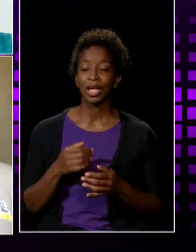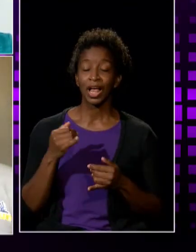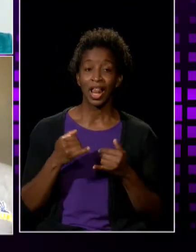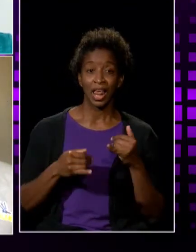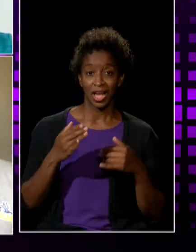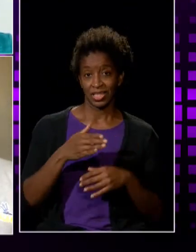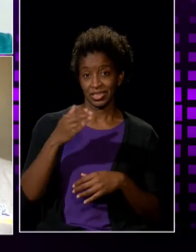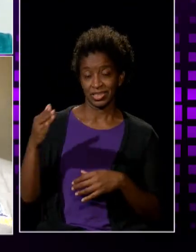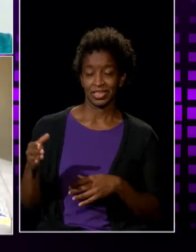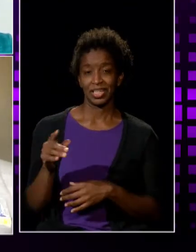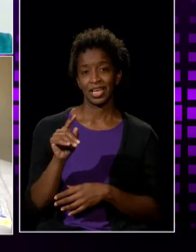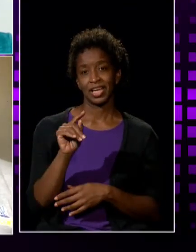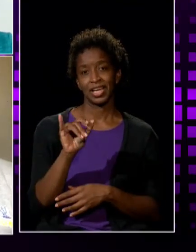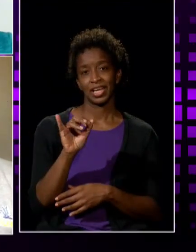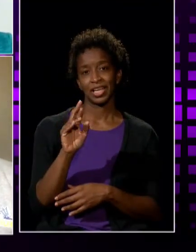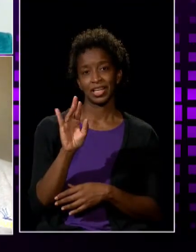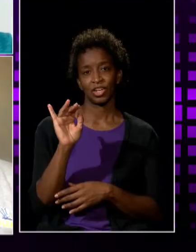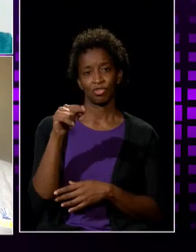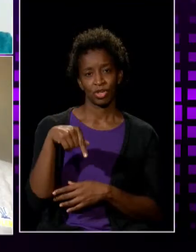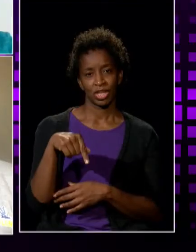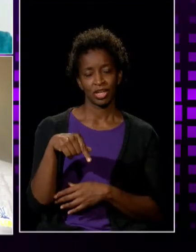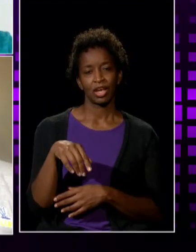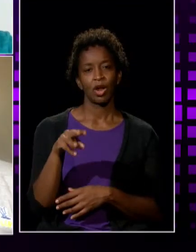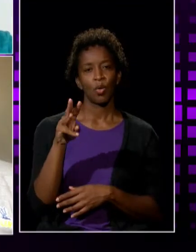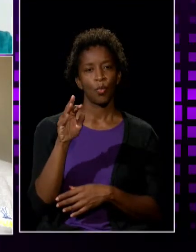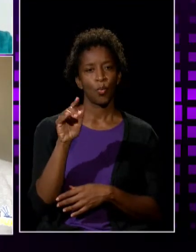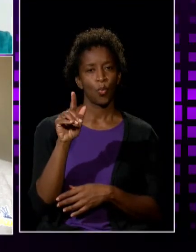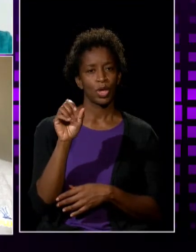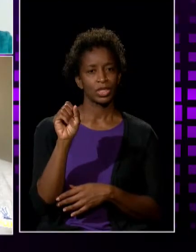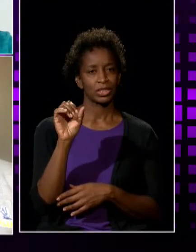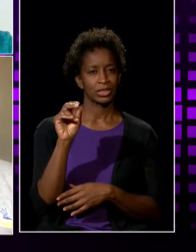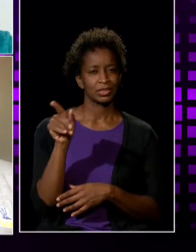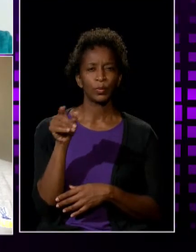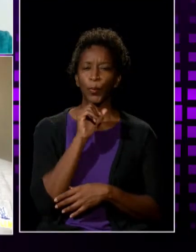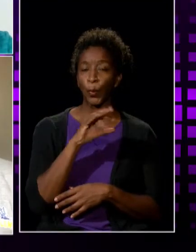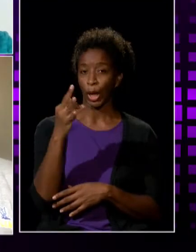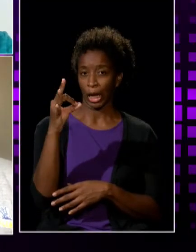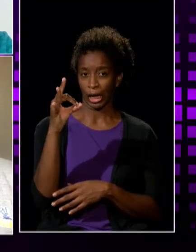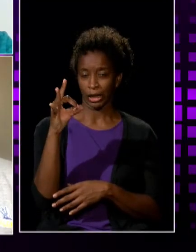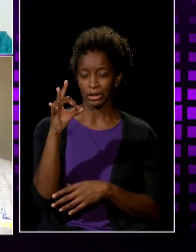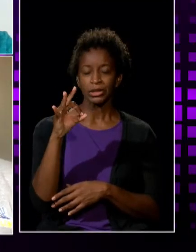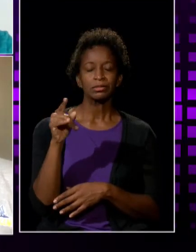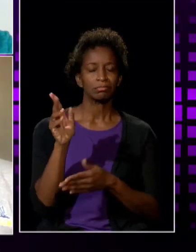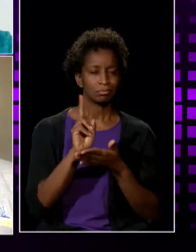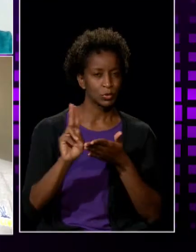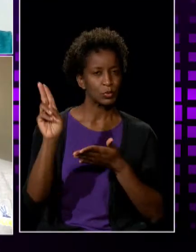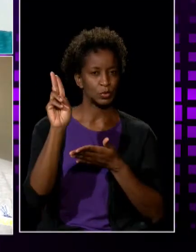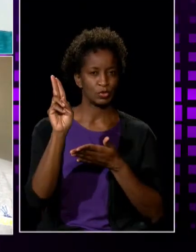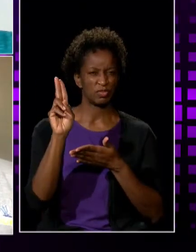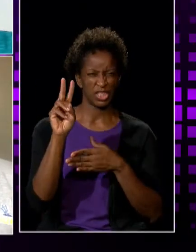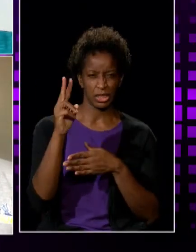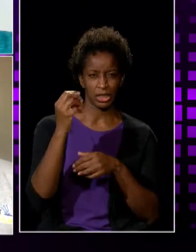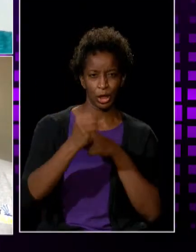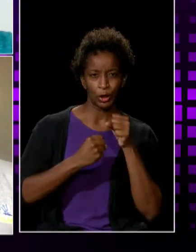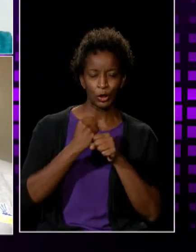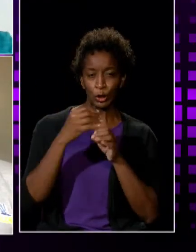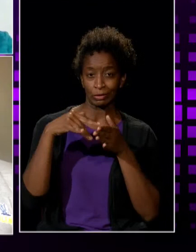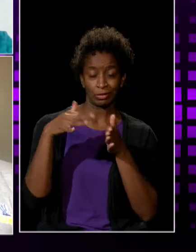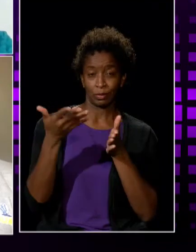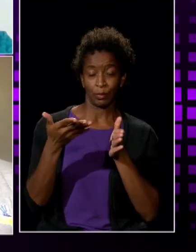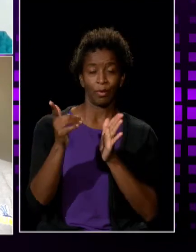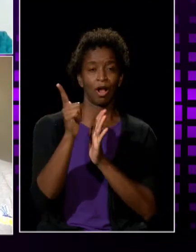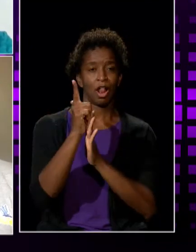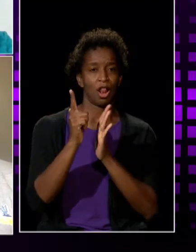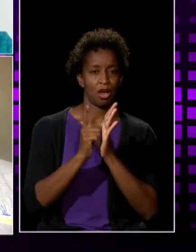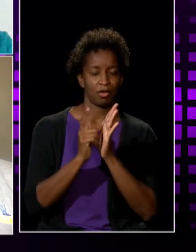Tyree Wilson, who is 19 years old and a second-year law student at the University of the West Indies Cave Hill campus. And Tyrique